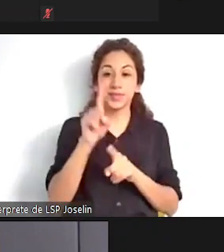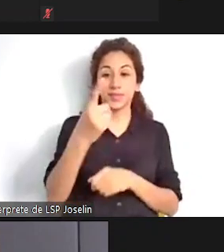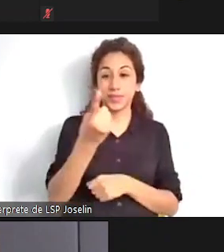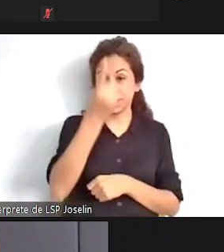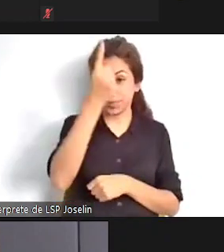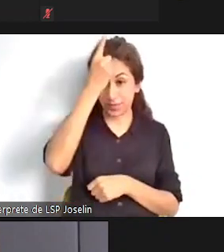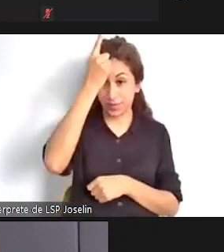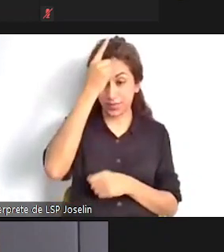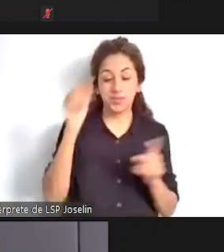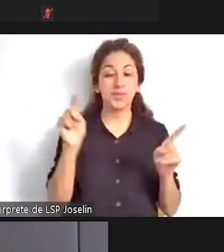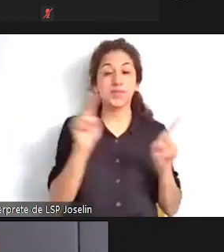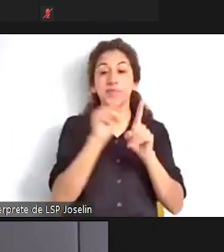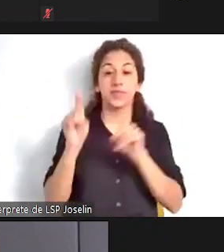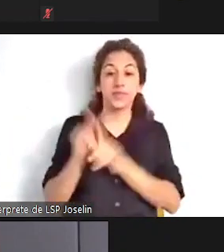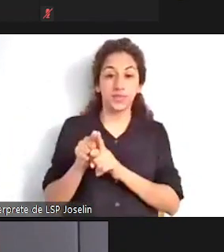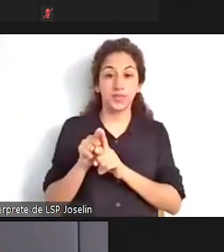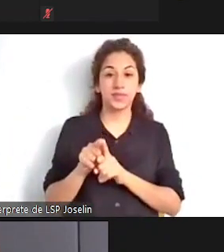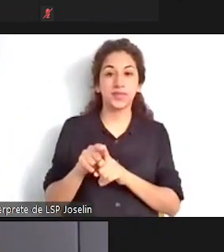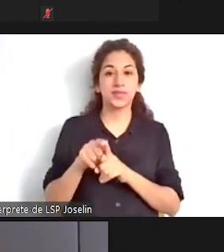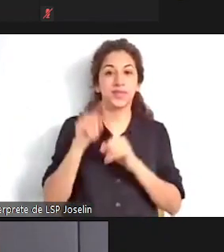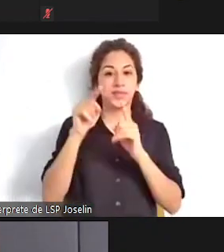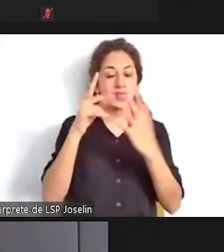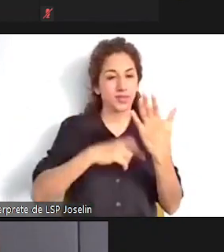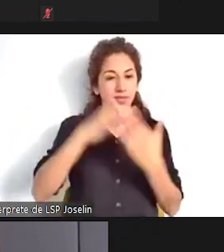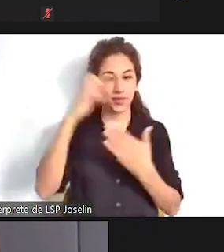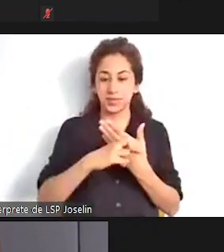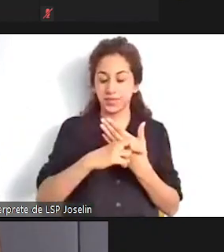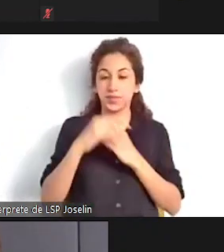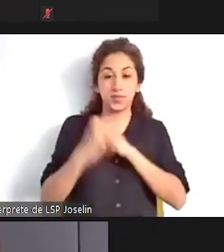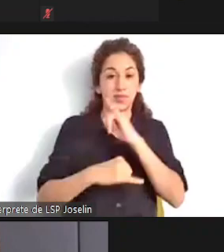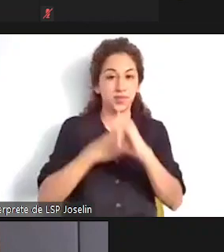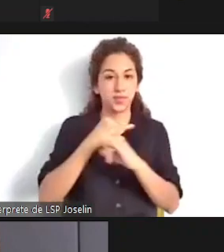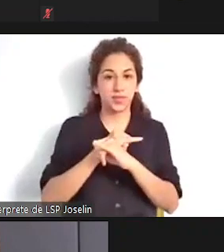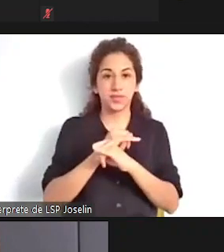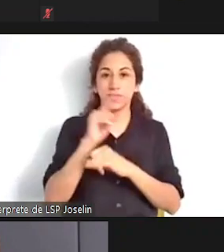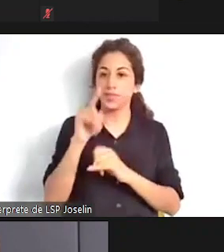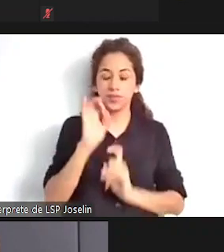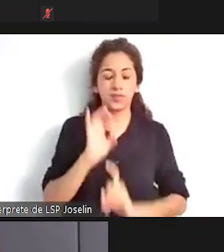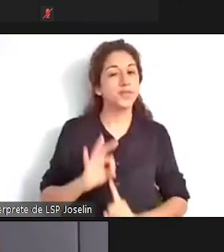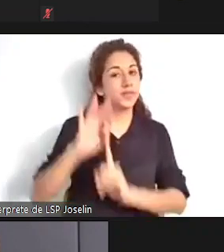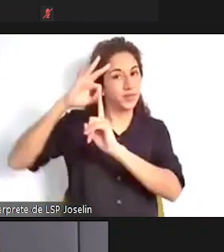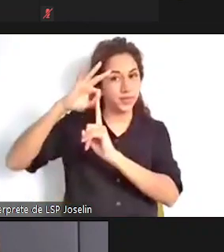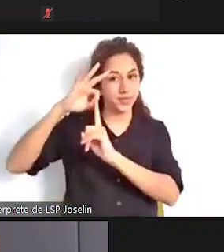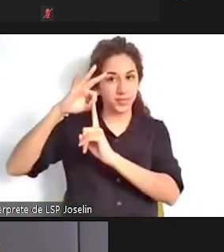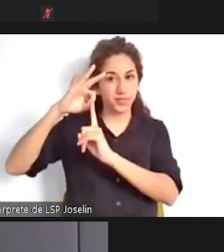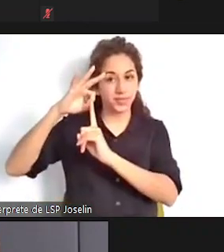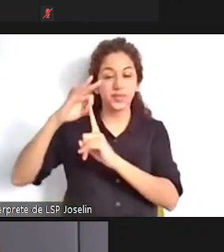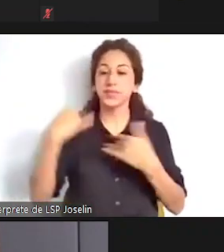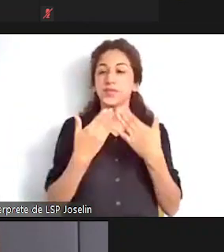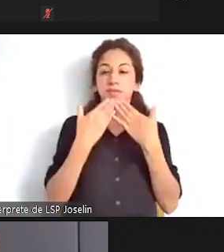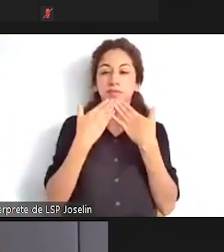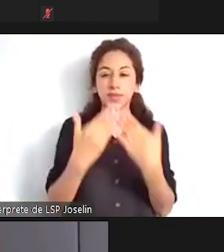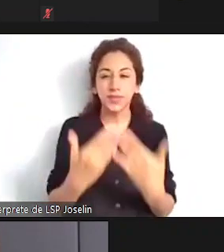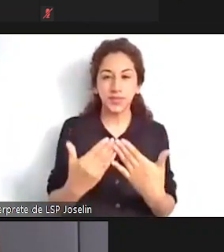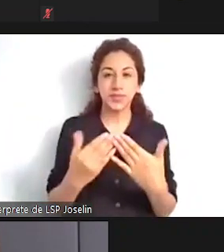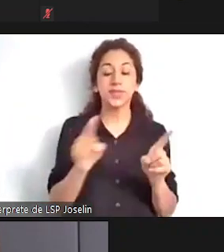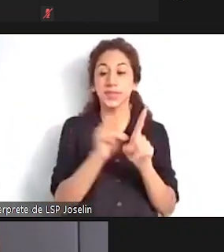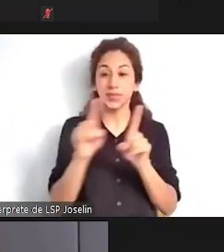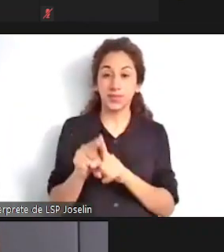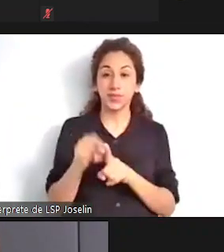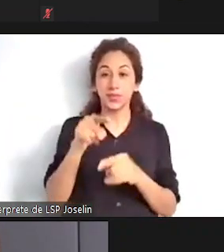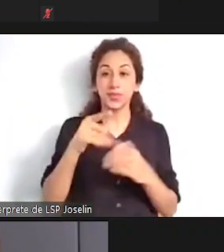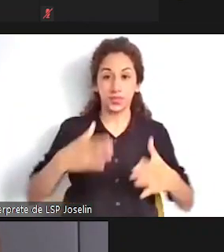participation of germany and the possibility of have a national plan in peru has been fundamental we would